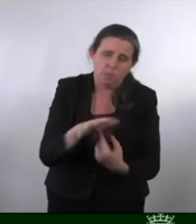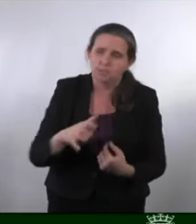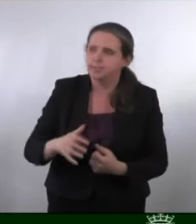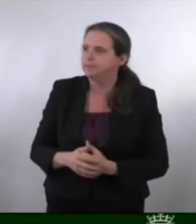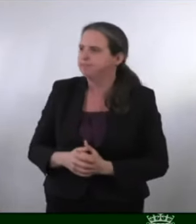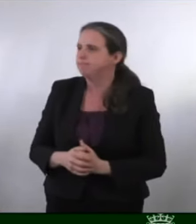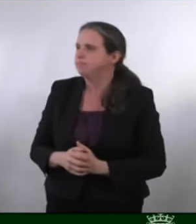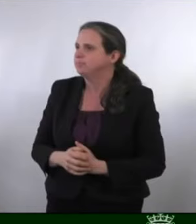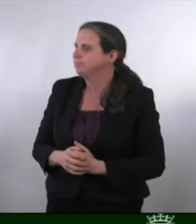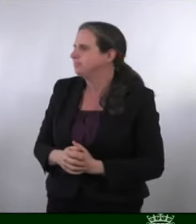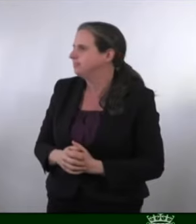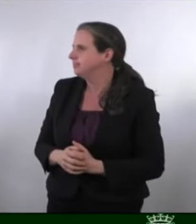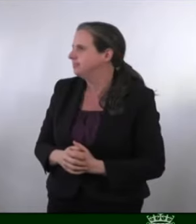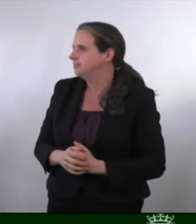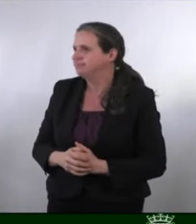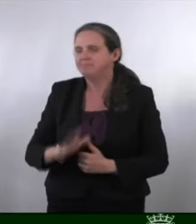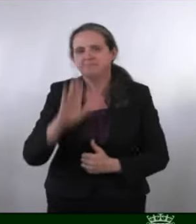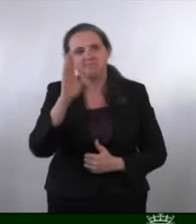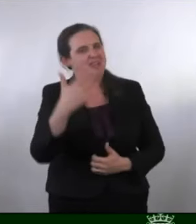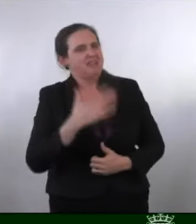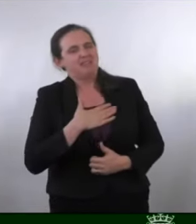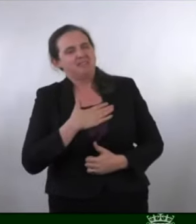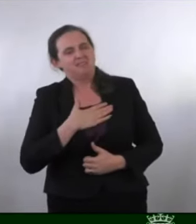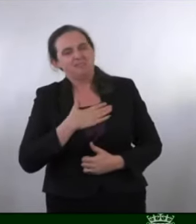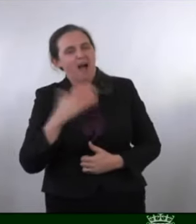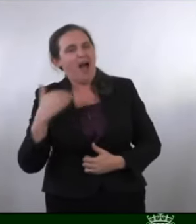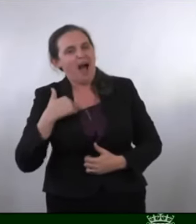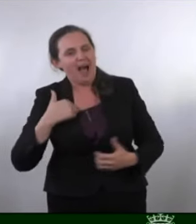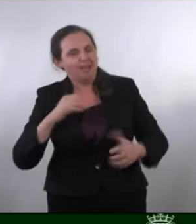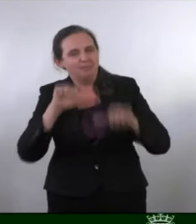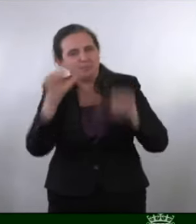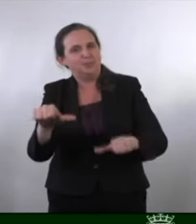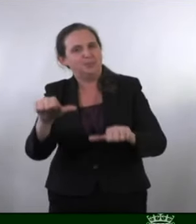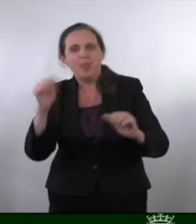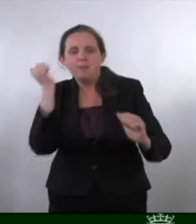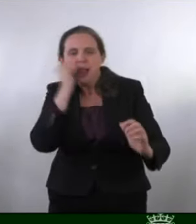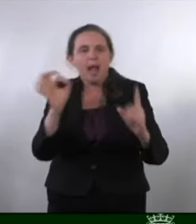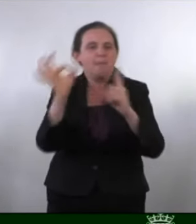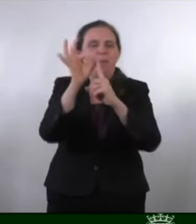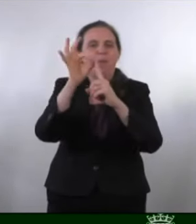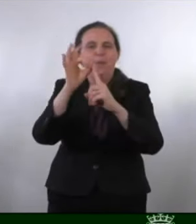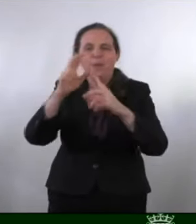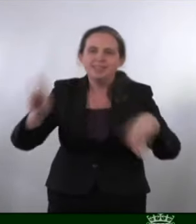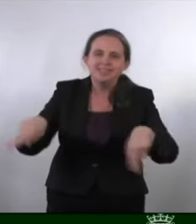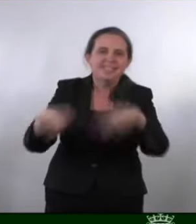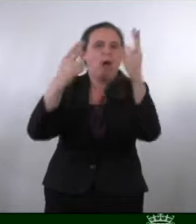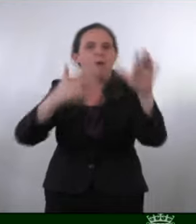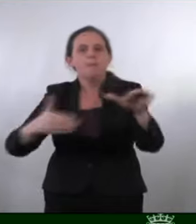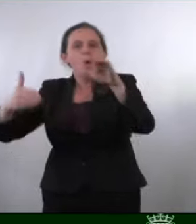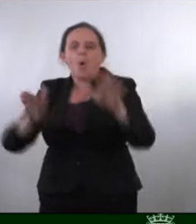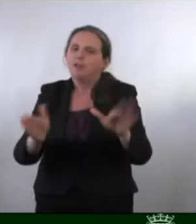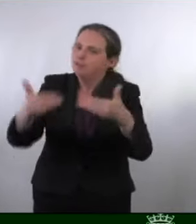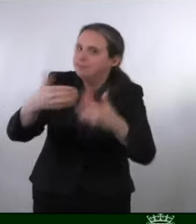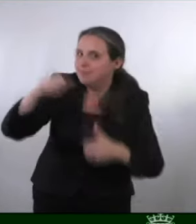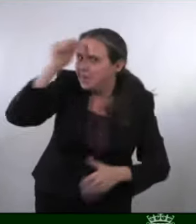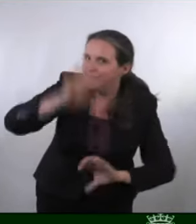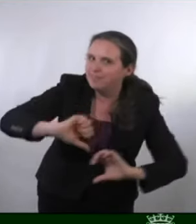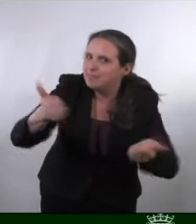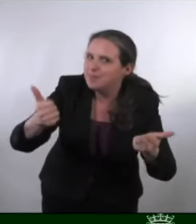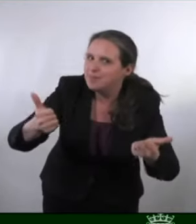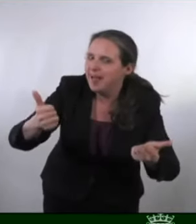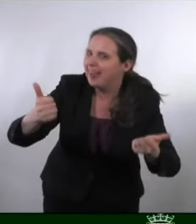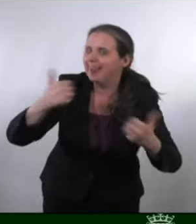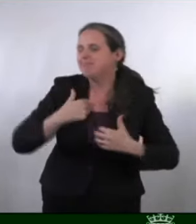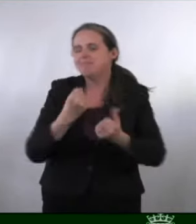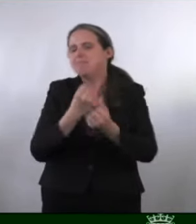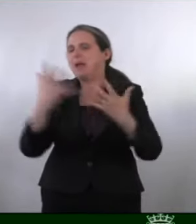happy hours in the Blackpool Tower Ballroom. I know it well, and it would be